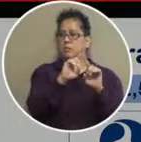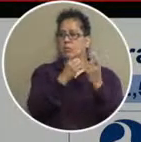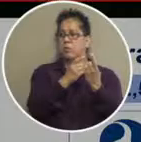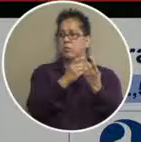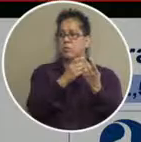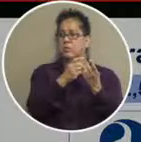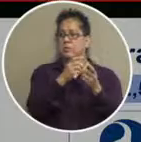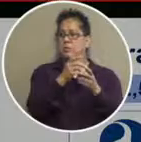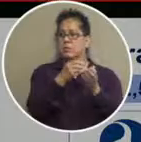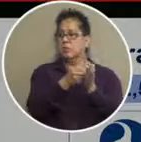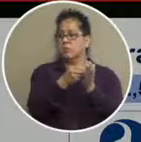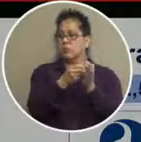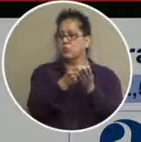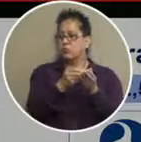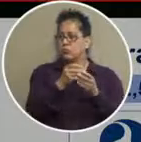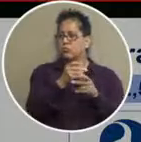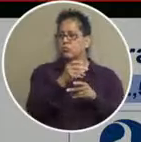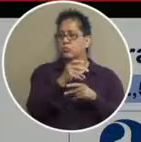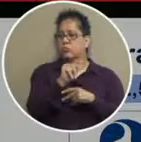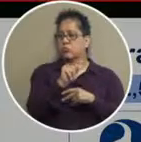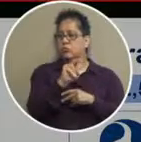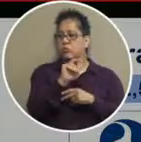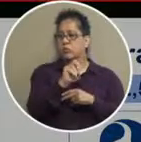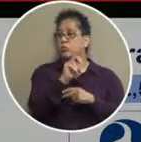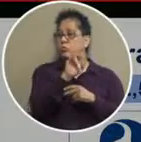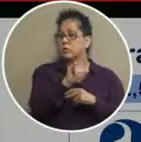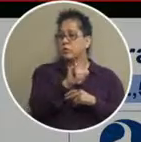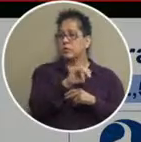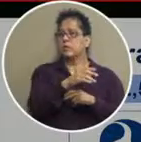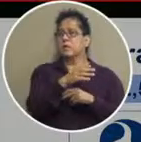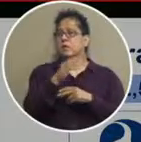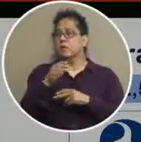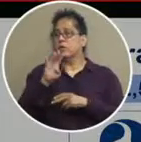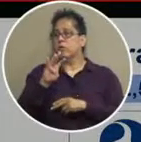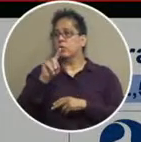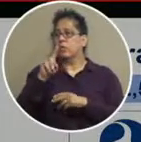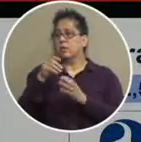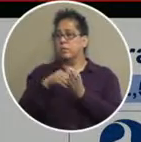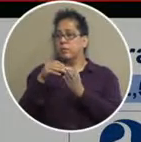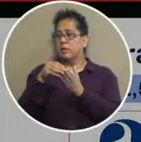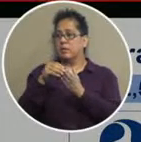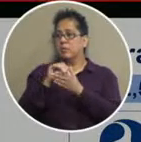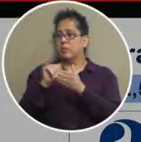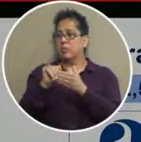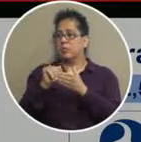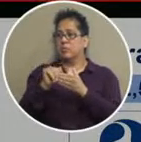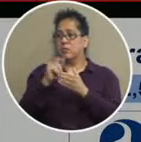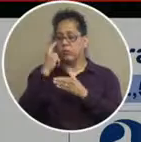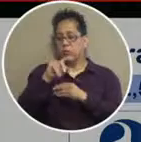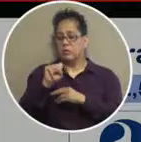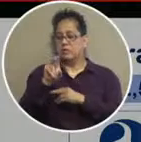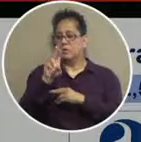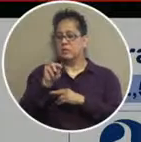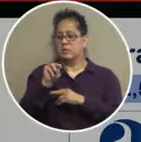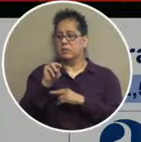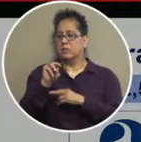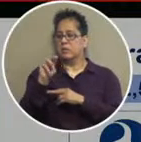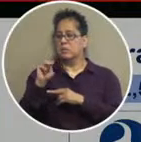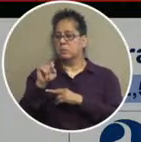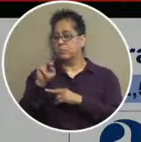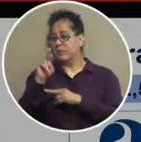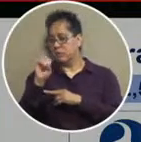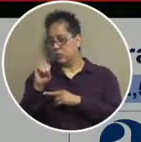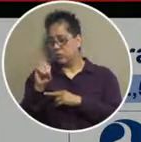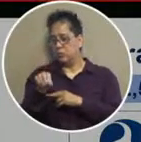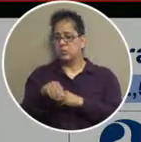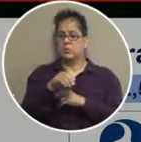Treasury, but not to be overshadowed by the FTA, that almost $41 million that's going to go towards our Sun Metro. Also